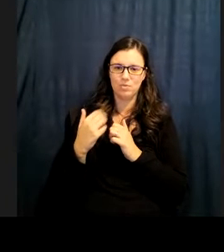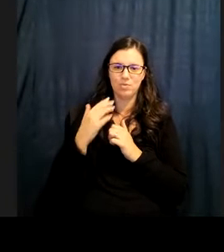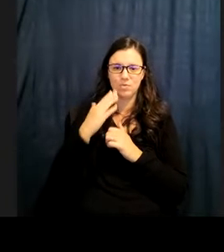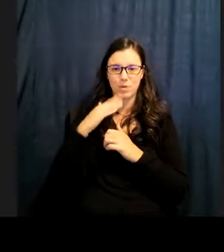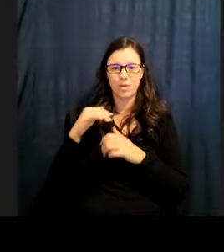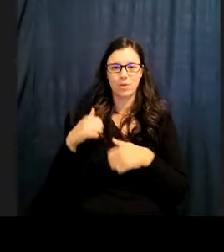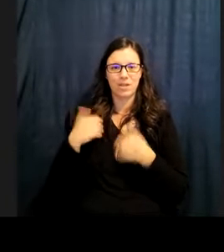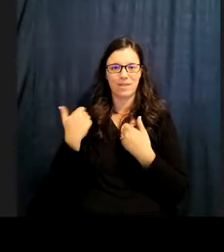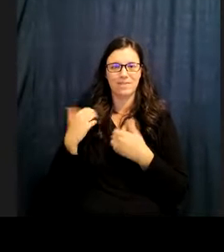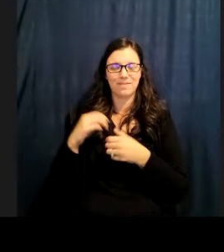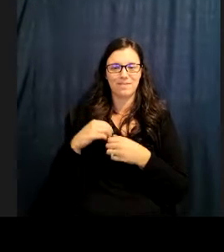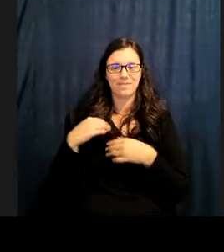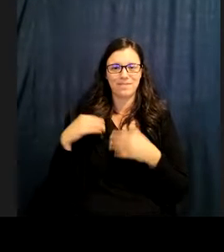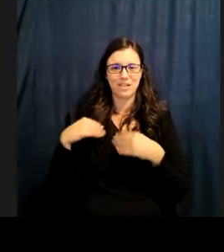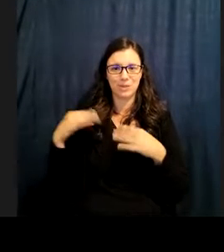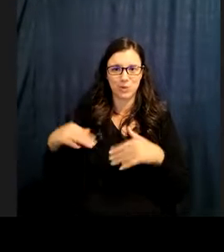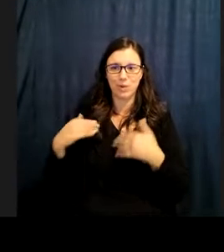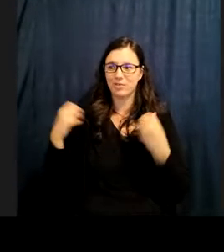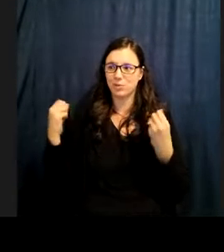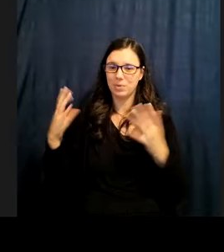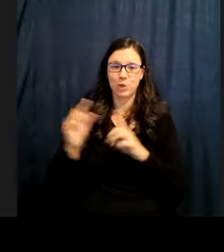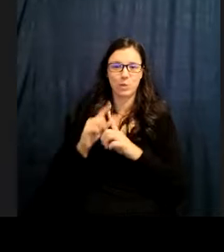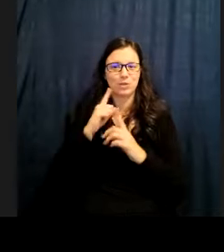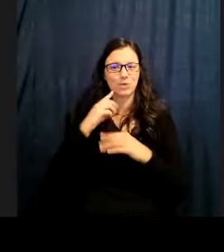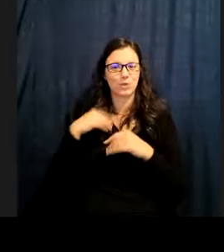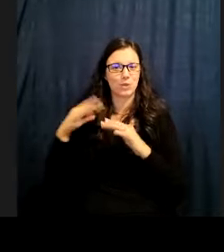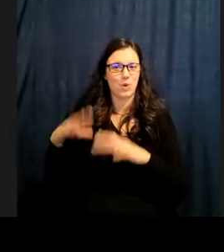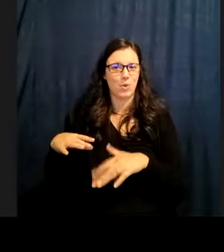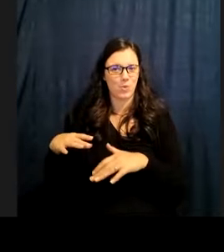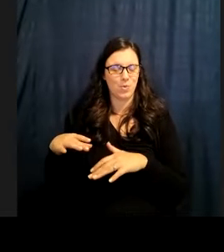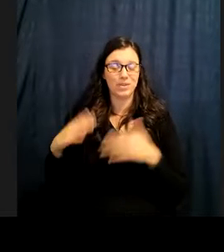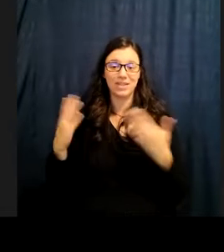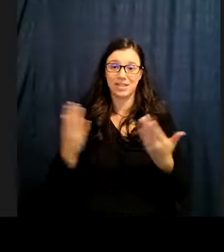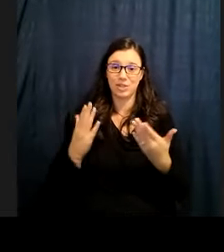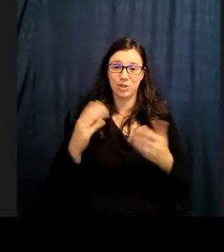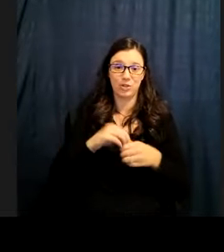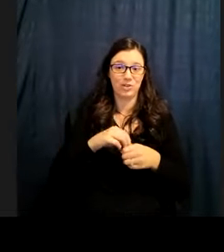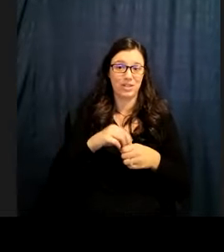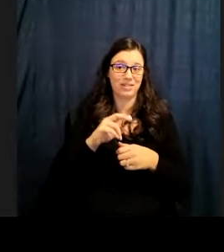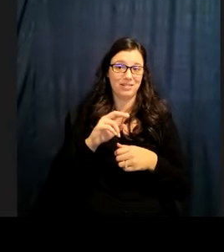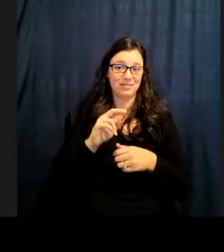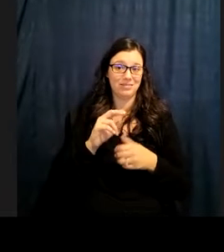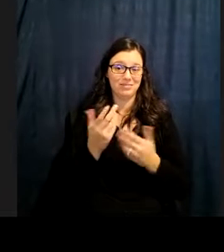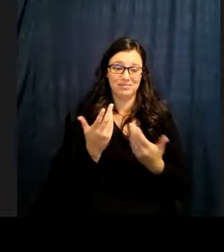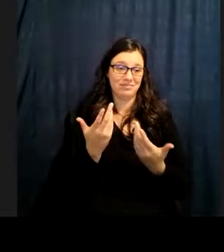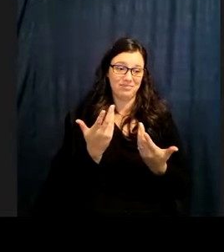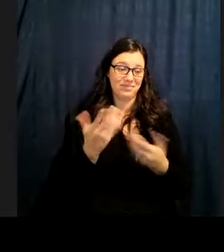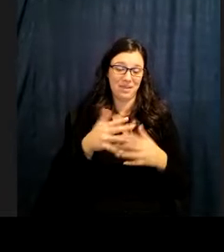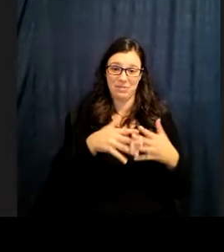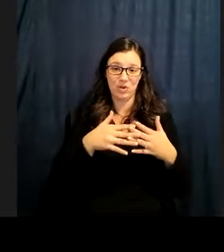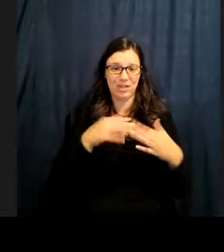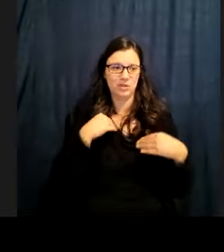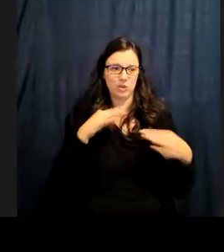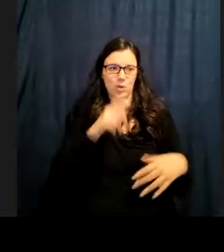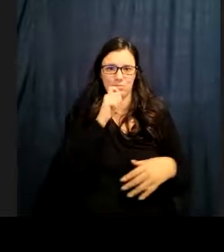snow have so many words for snow. Mm-hmm. You know, here in New England, snow is snow, you know, but there